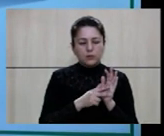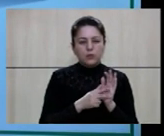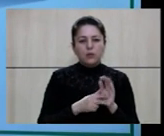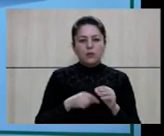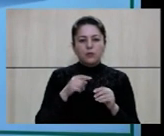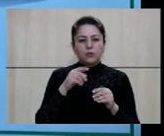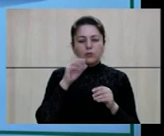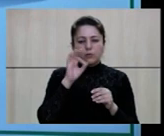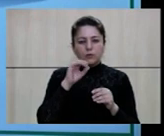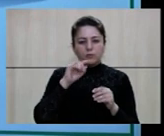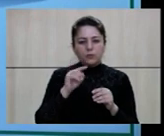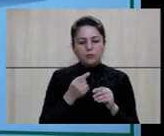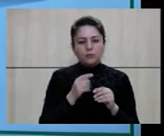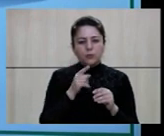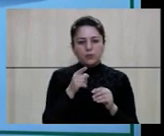butun mingda 1 ga ko'paytiring.